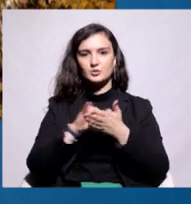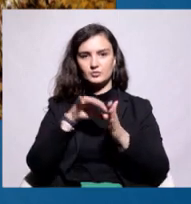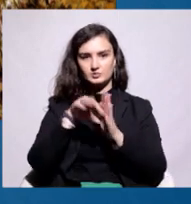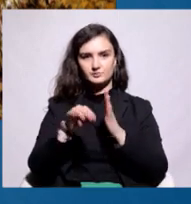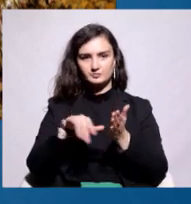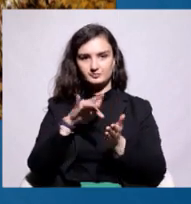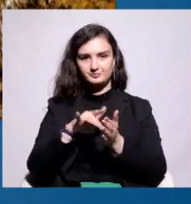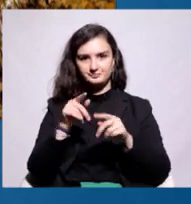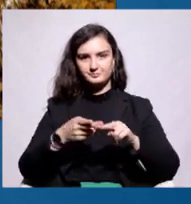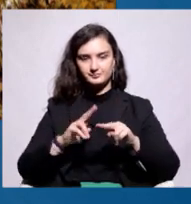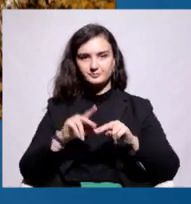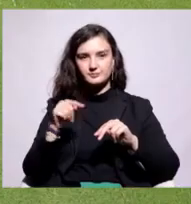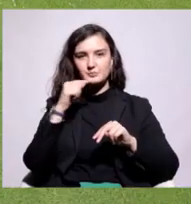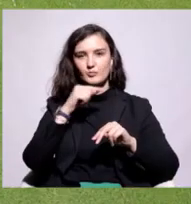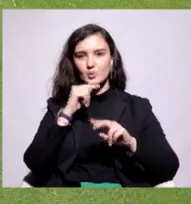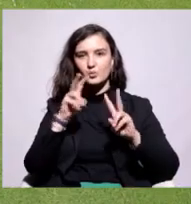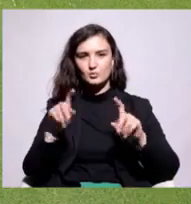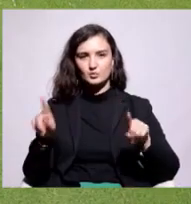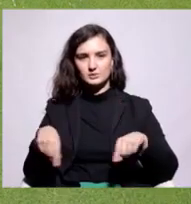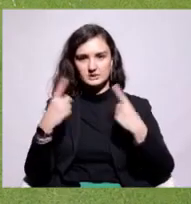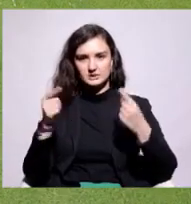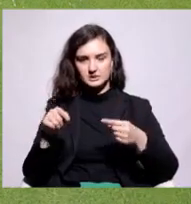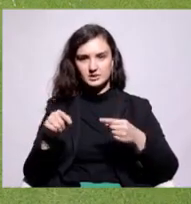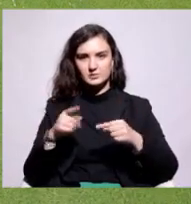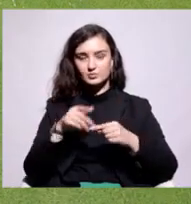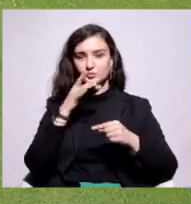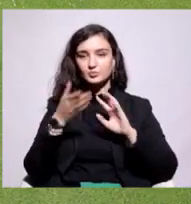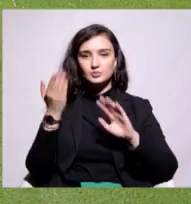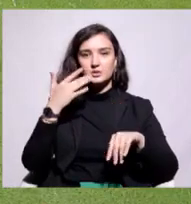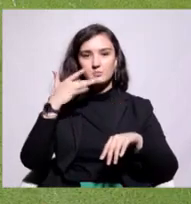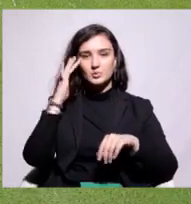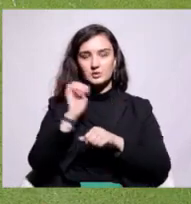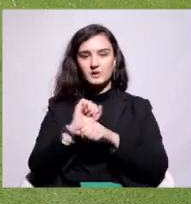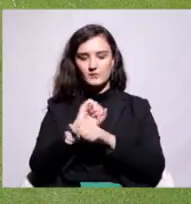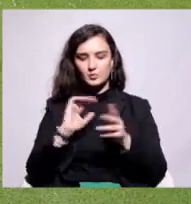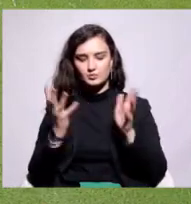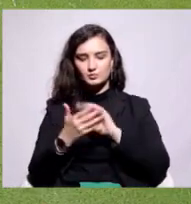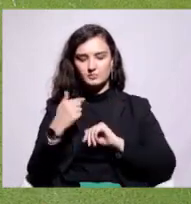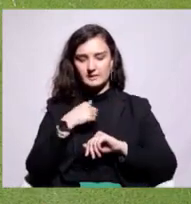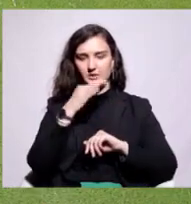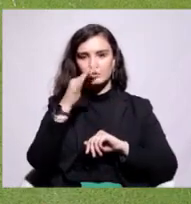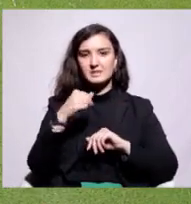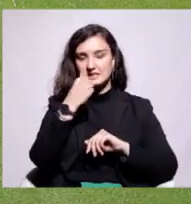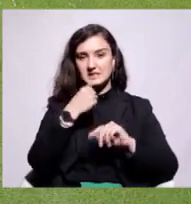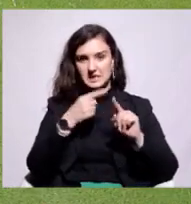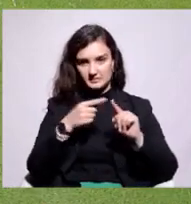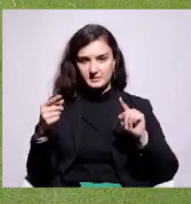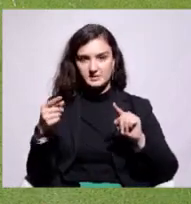countryside experienced economic growth. By the time the American Revolution, I will remind you the years,